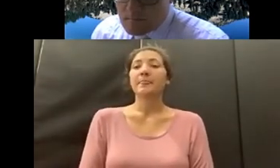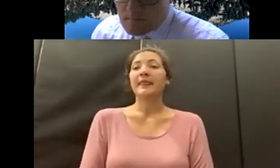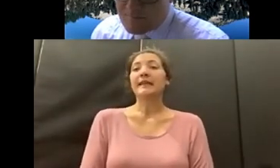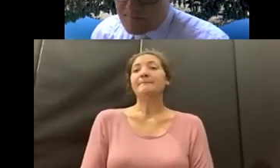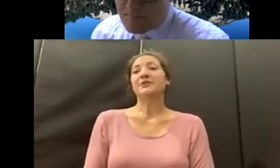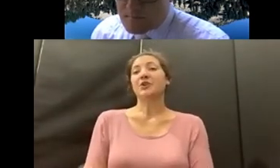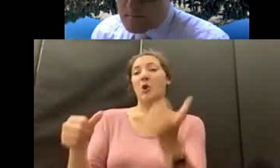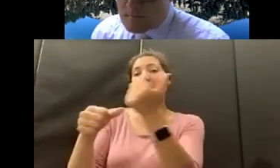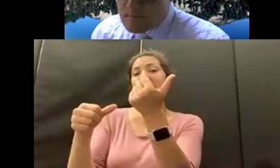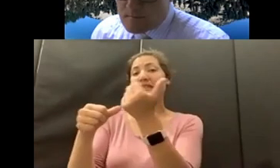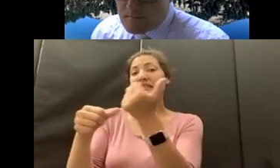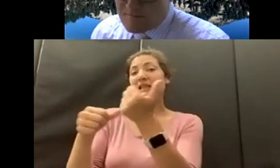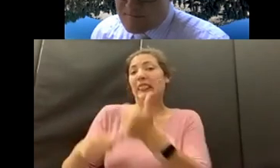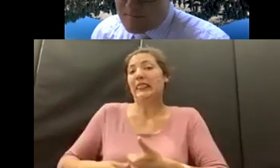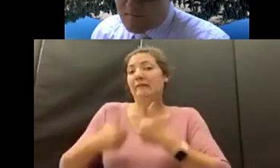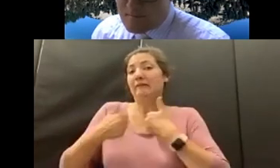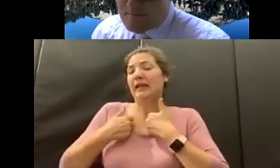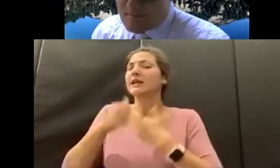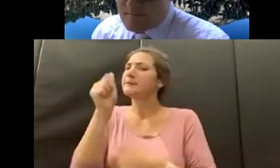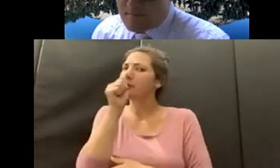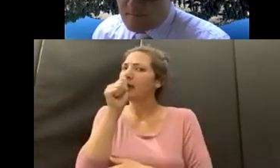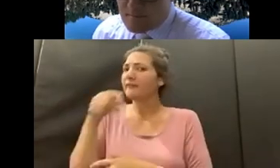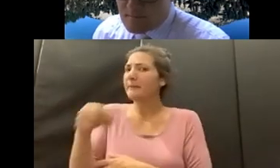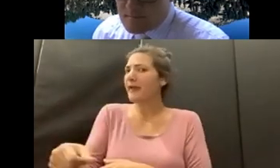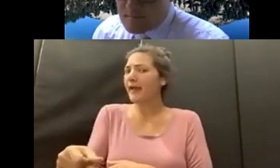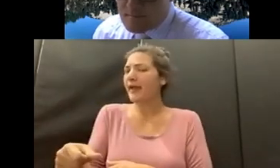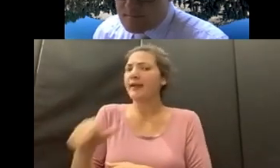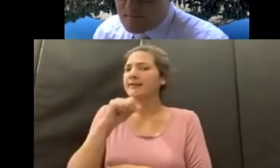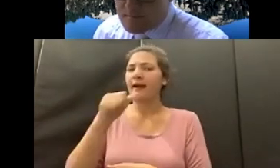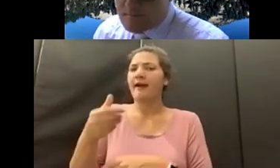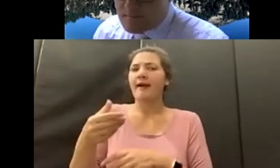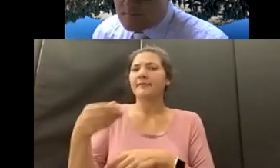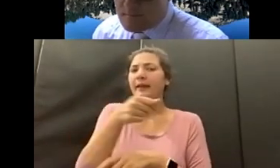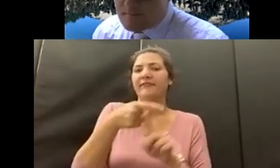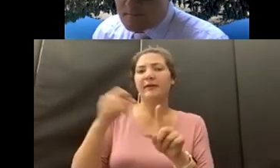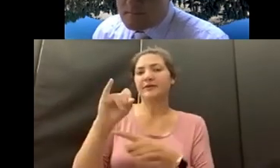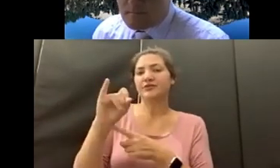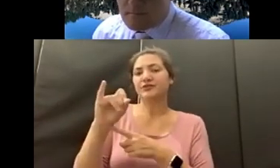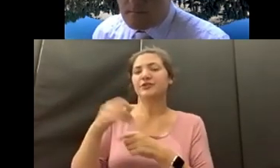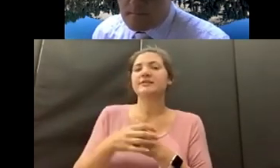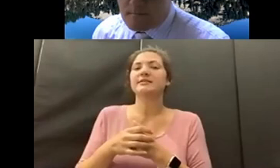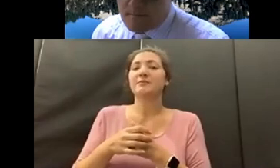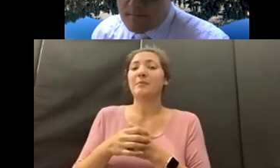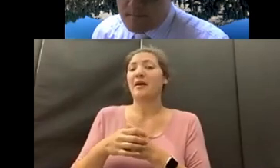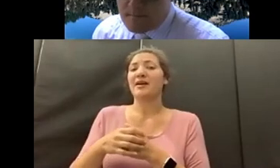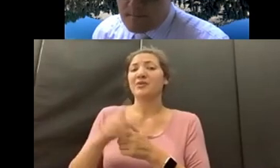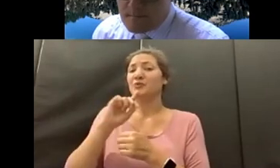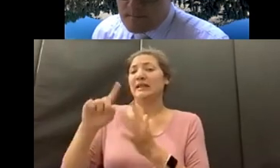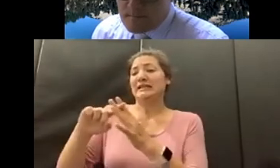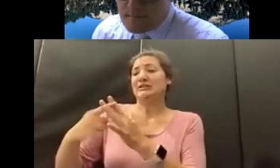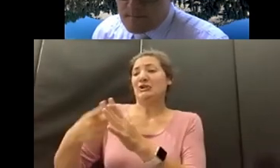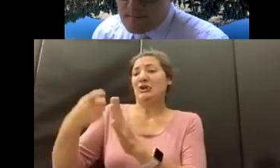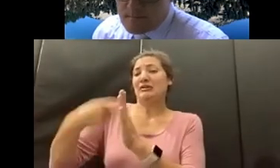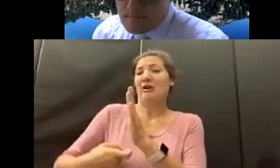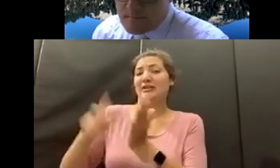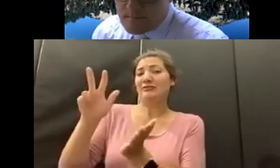about $3,500 a month. Obviously, low-income seniors can't pay that. Any thoughts